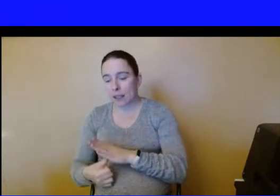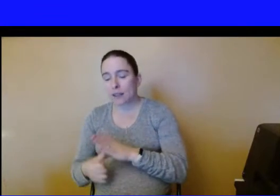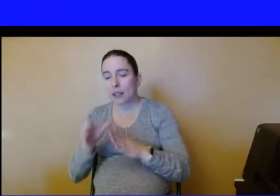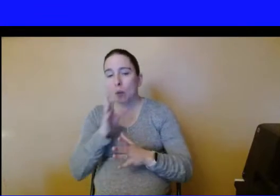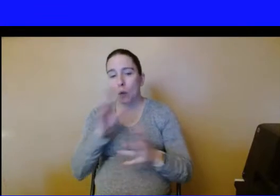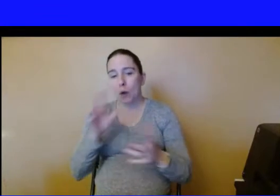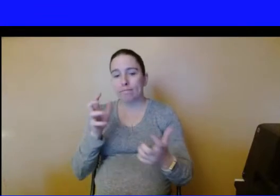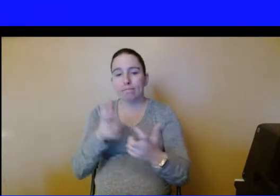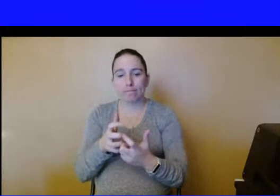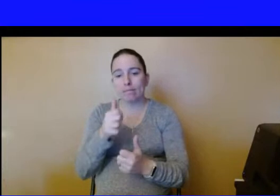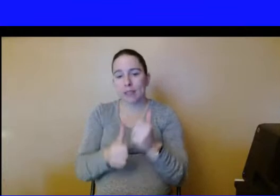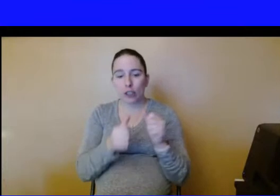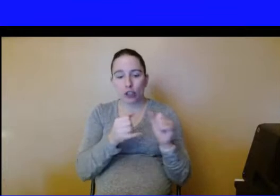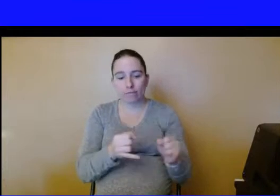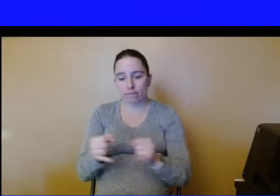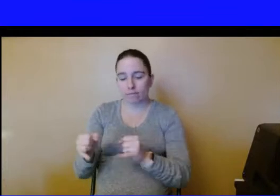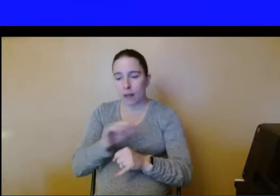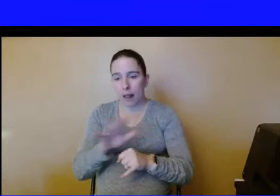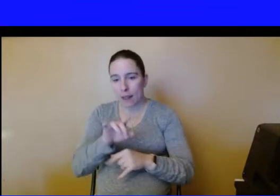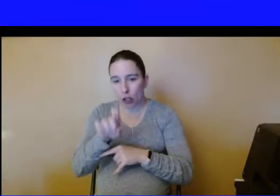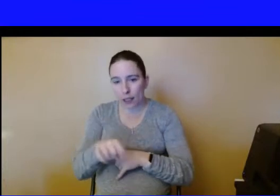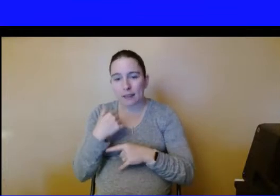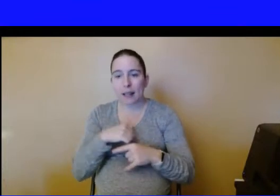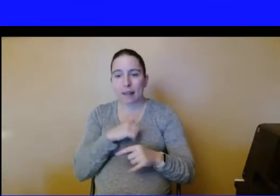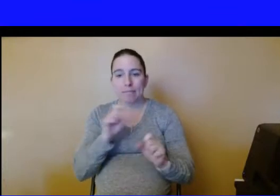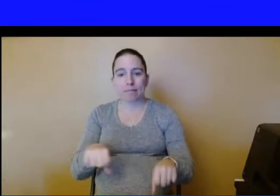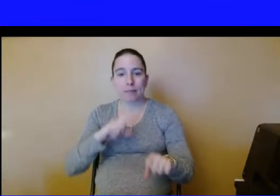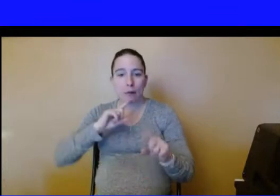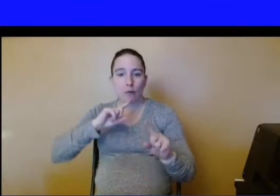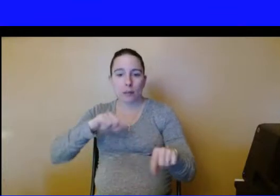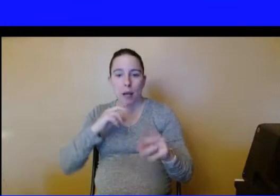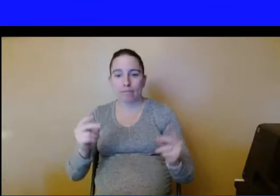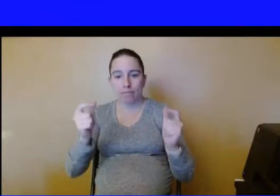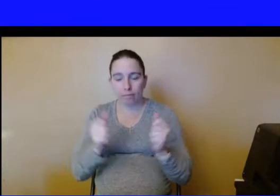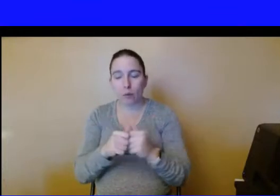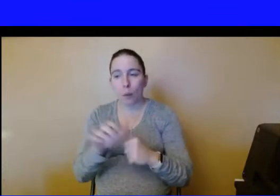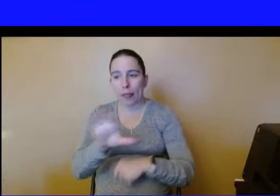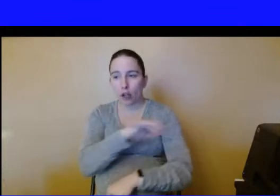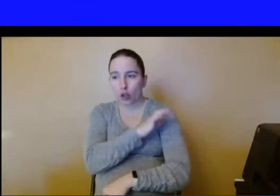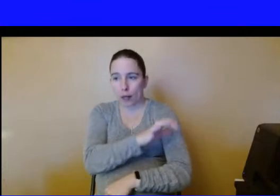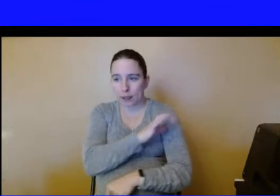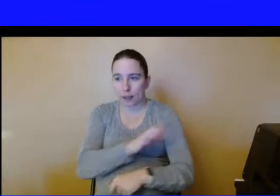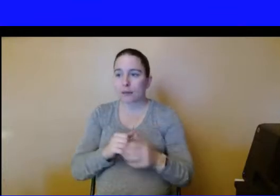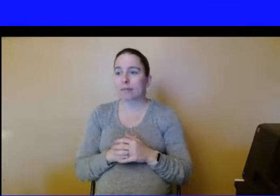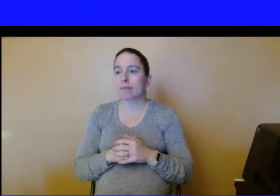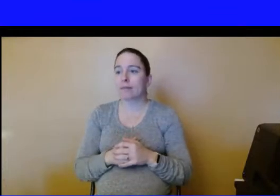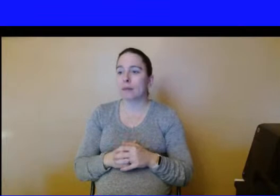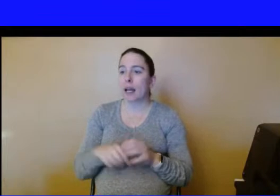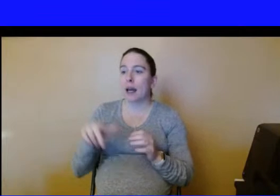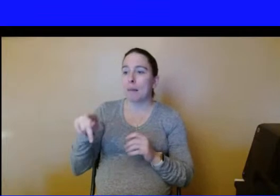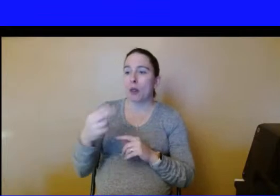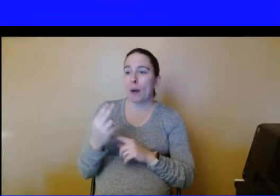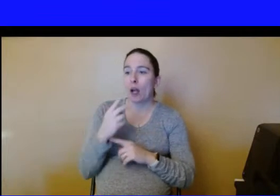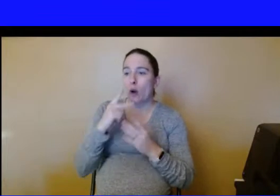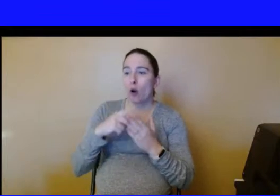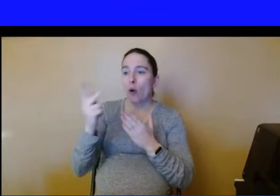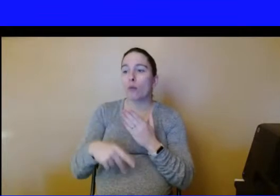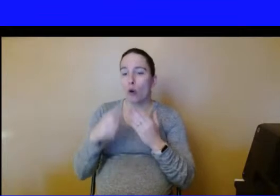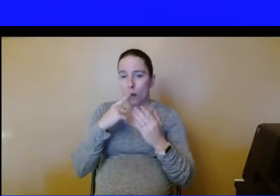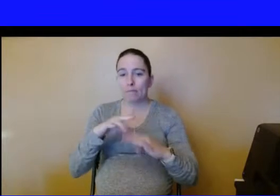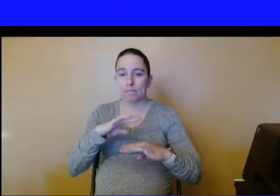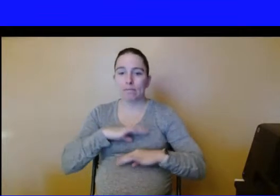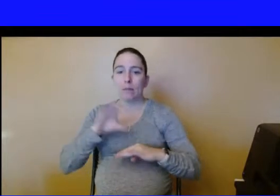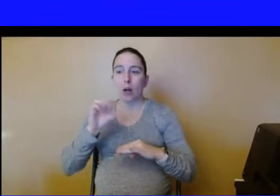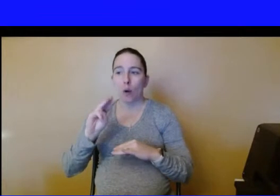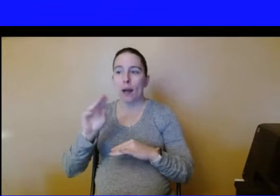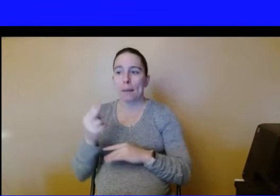Pathway Home is the winner of numerous awards, including Crane's Heritage Innovations in Healthcare Delivery Award in 2019, and the Case